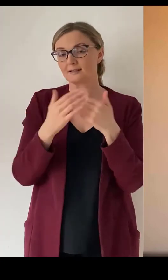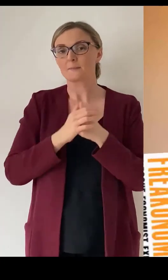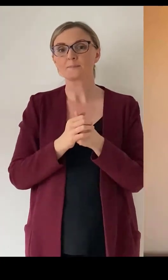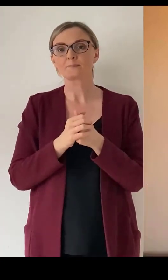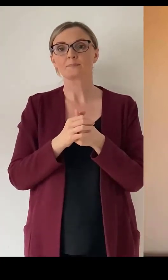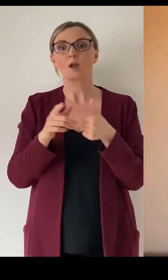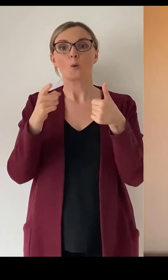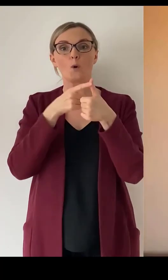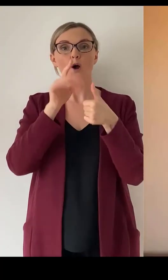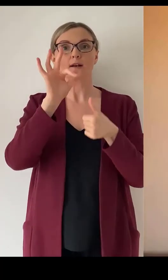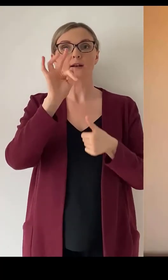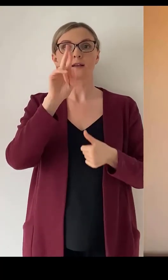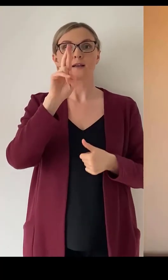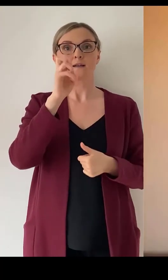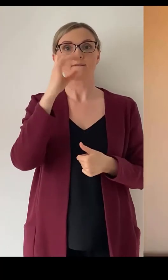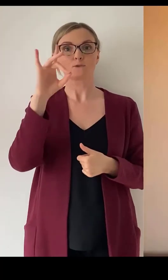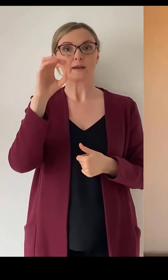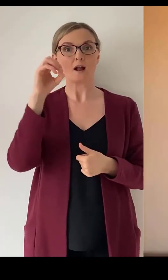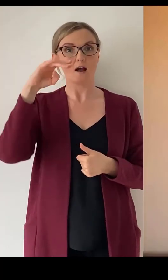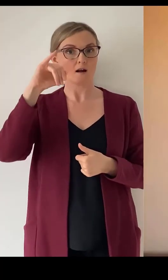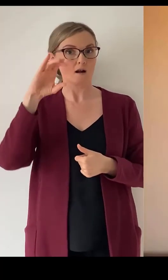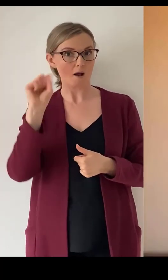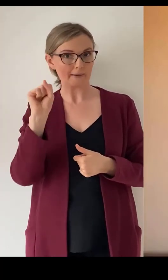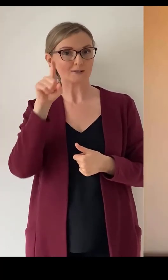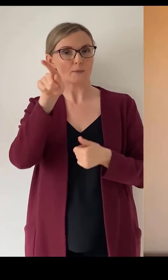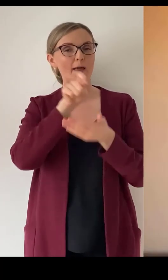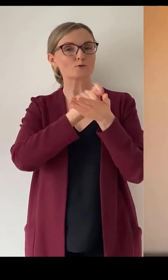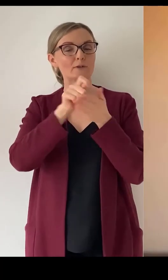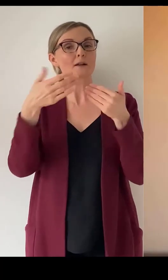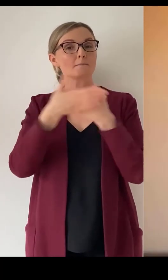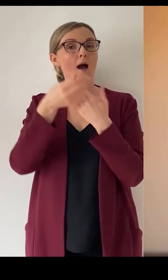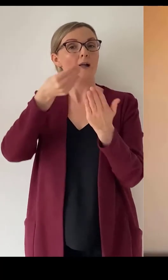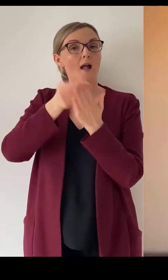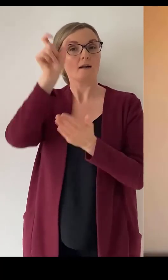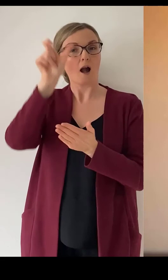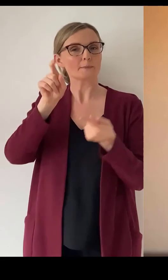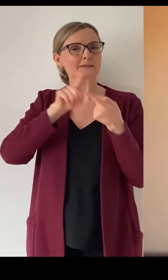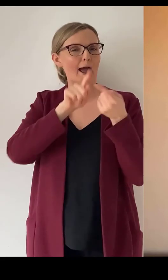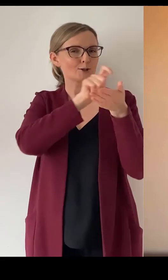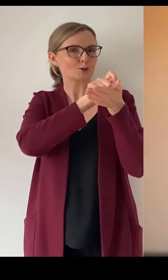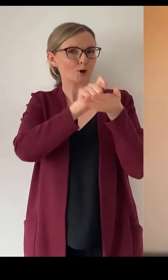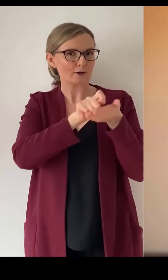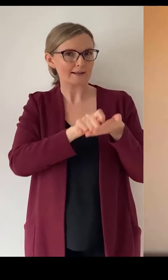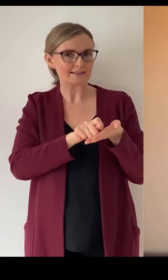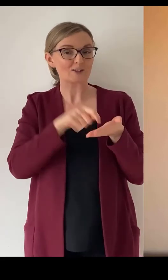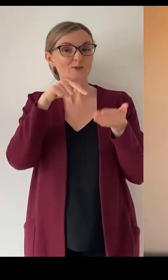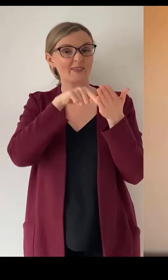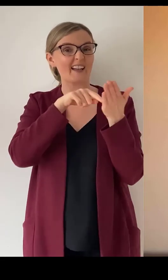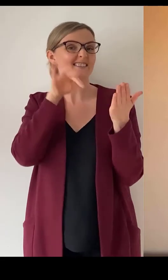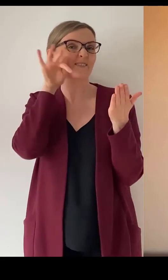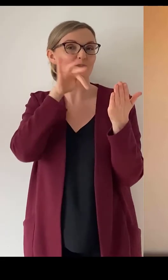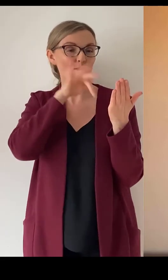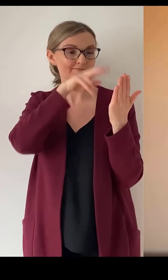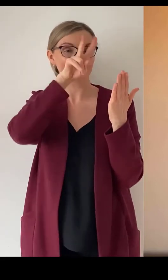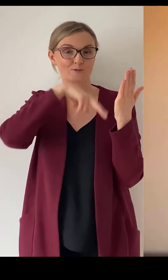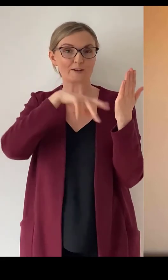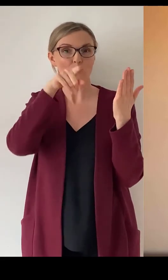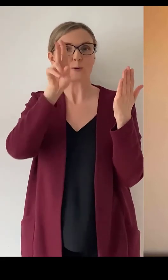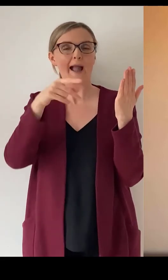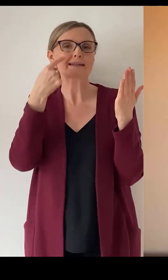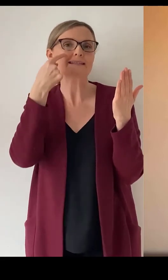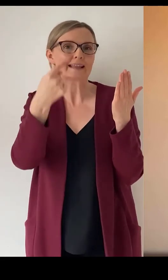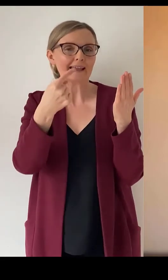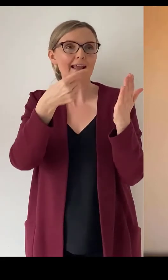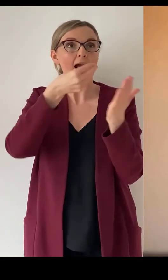is Freakonomics. It's written by an economist and a journalist. It's a very much fun read. You can see how an